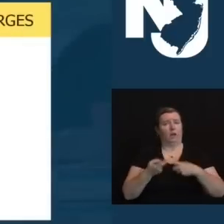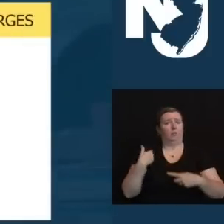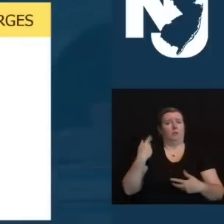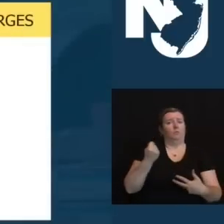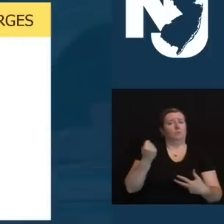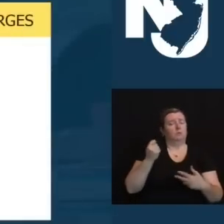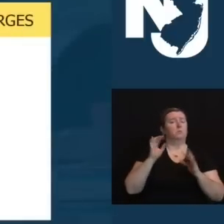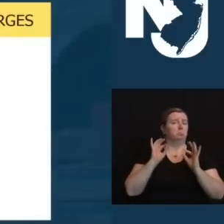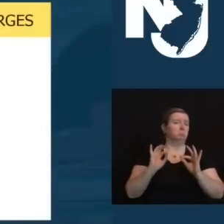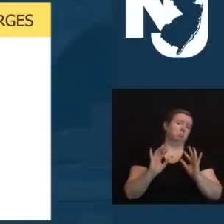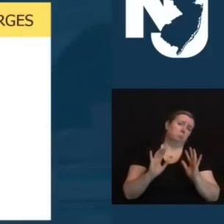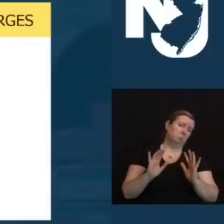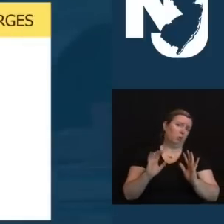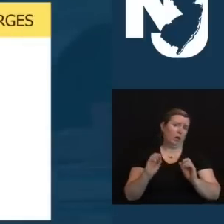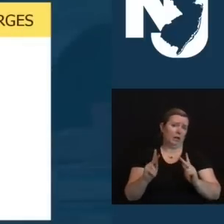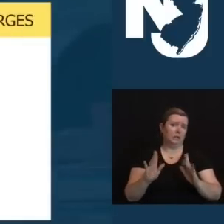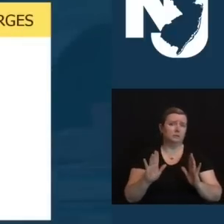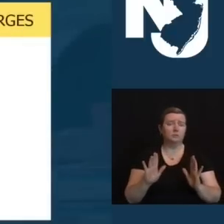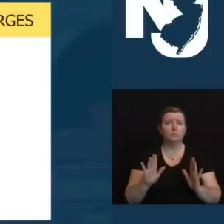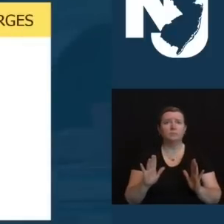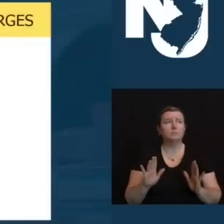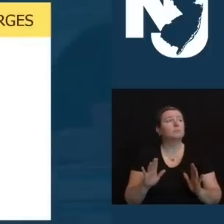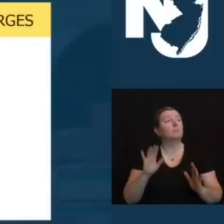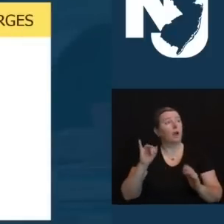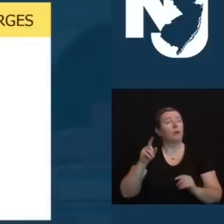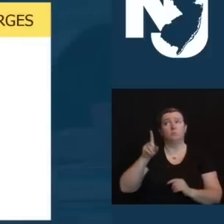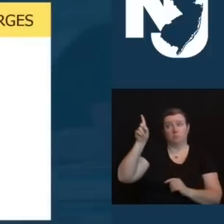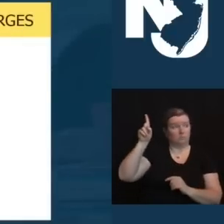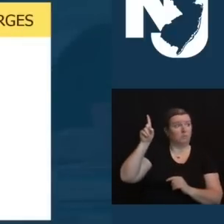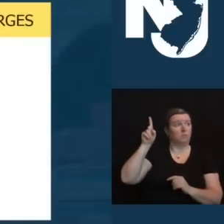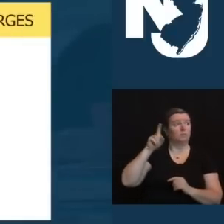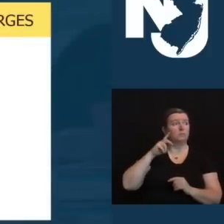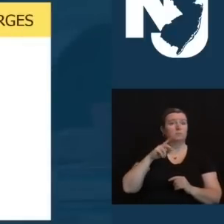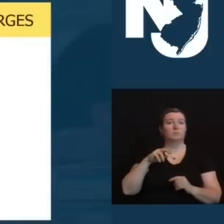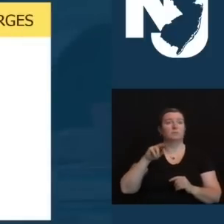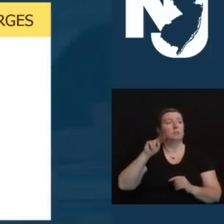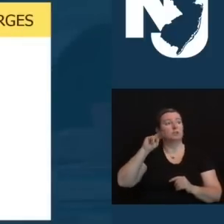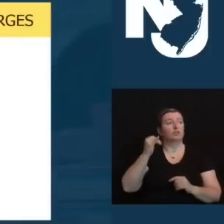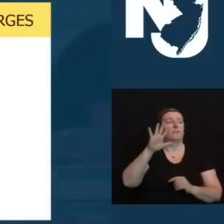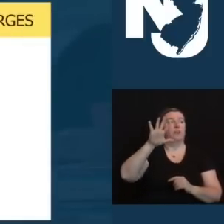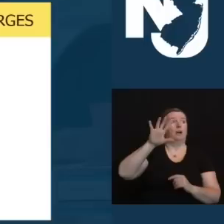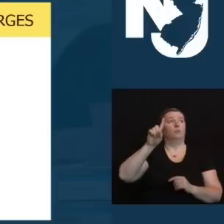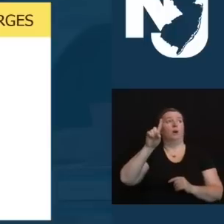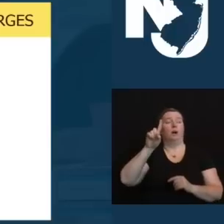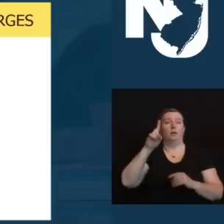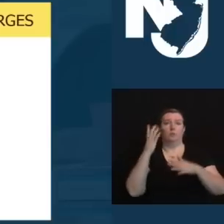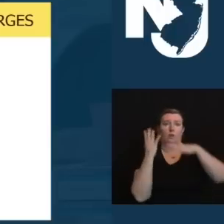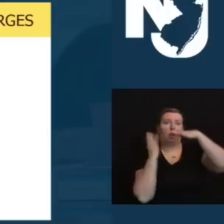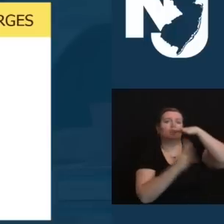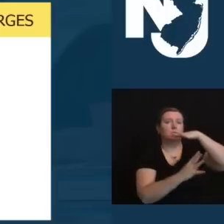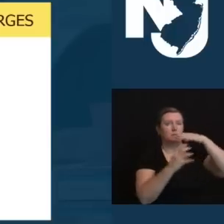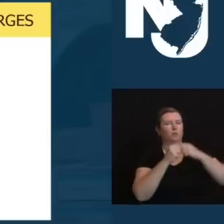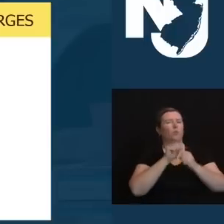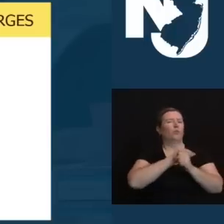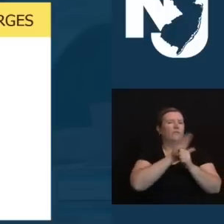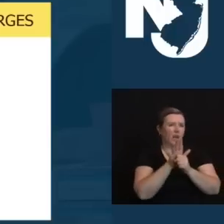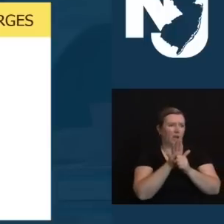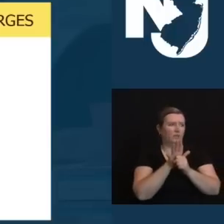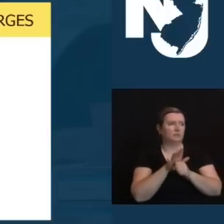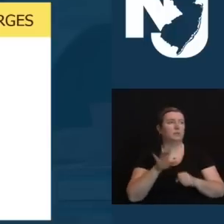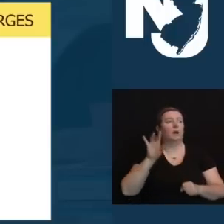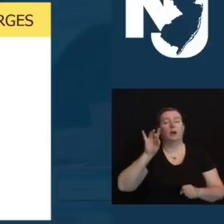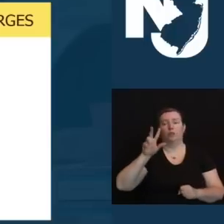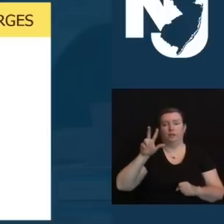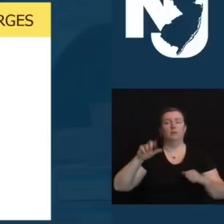in mind. There were 51 patients who are known COVID positive admitted to our hospitals, while 83